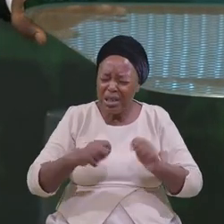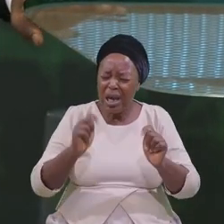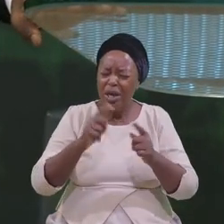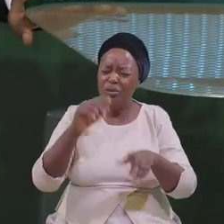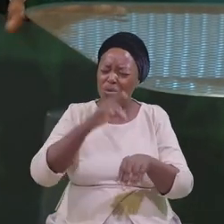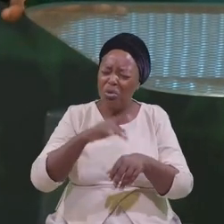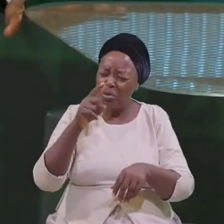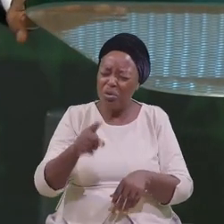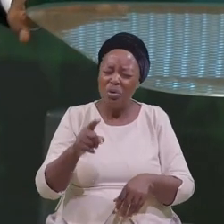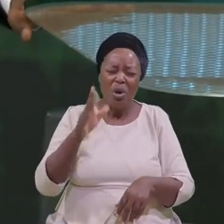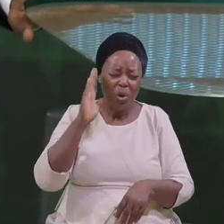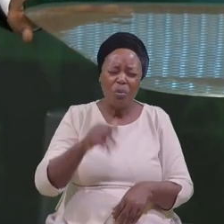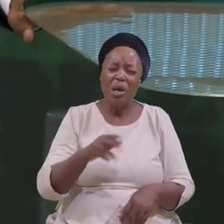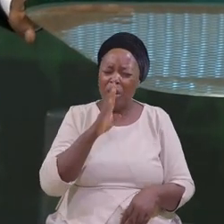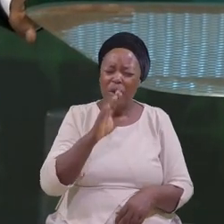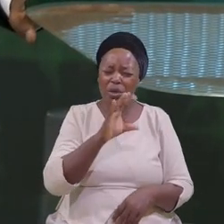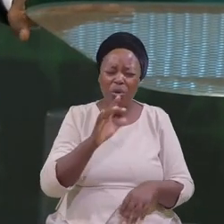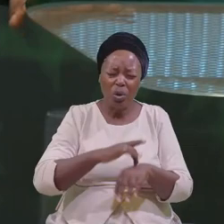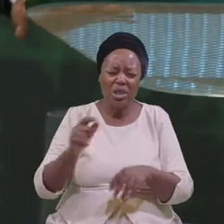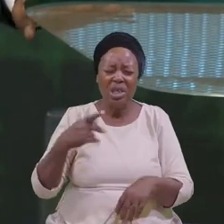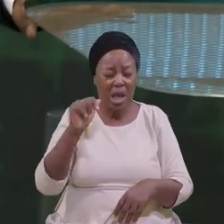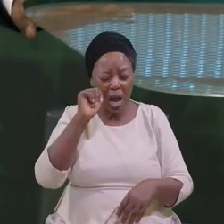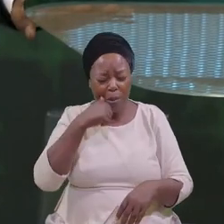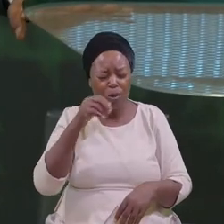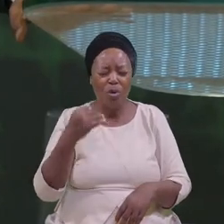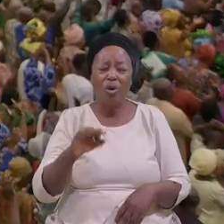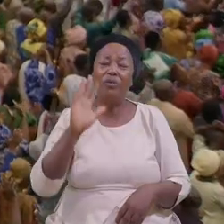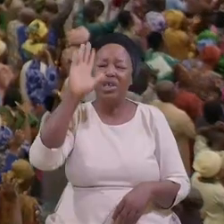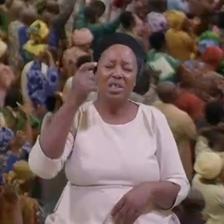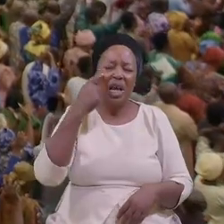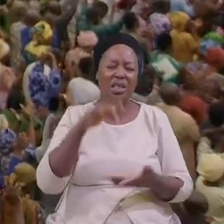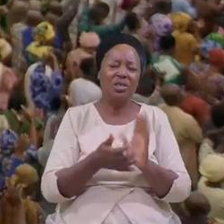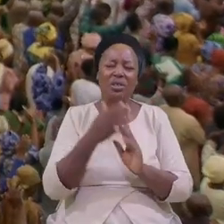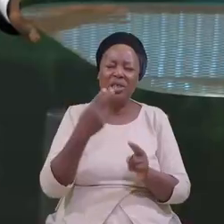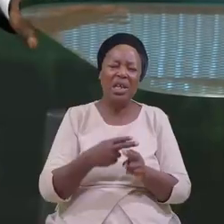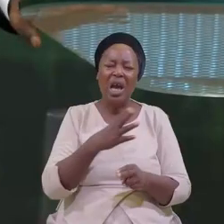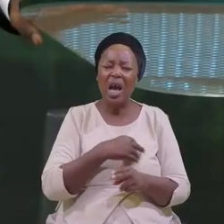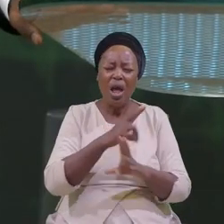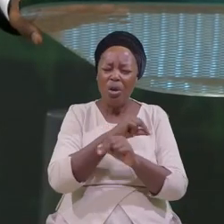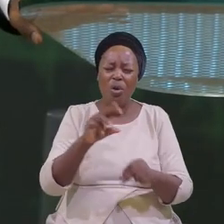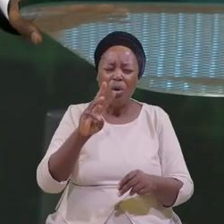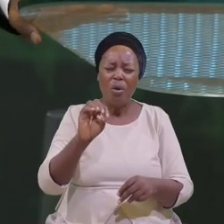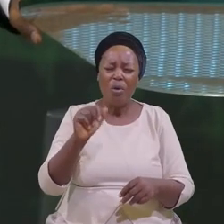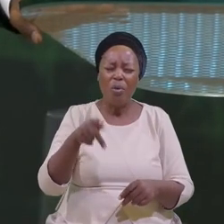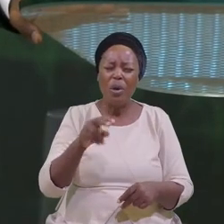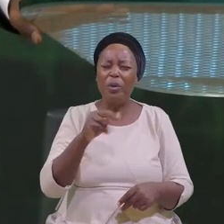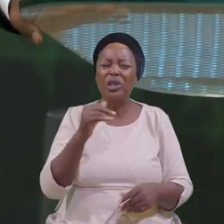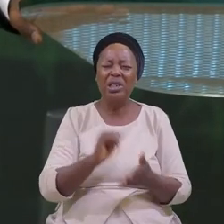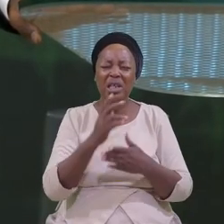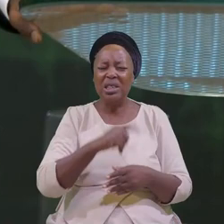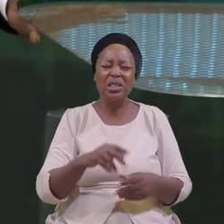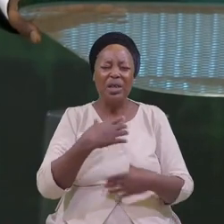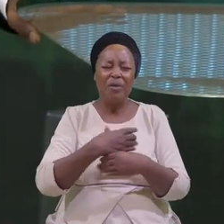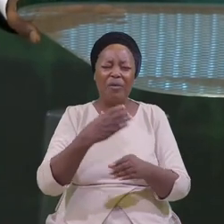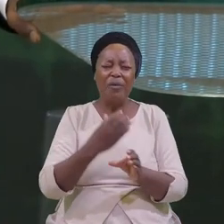you will be touching the apple of his eye. And no weapon that is formed against you